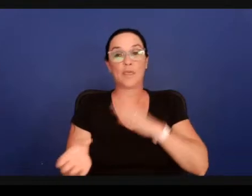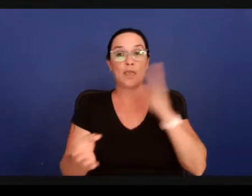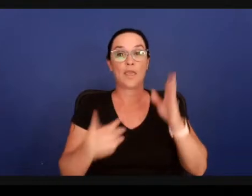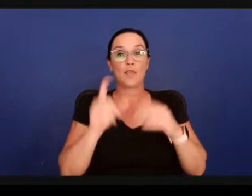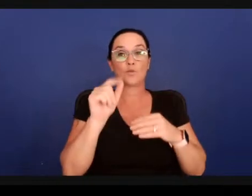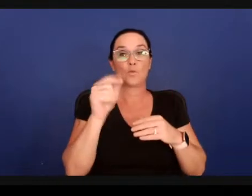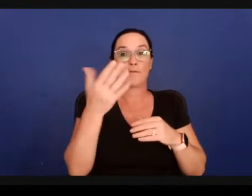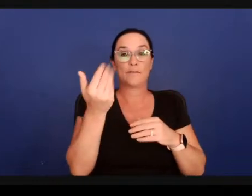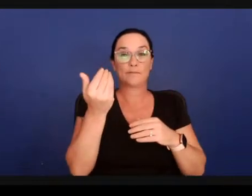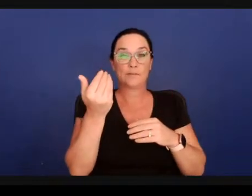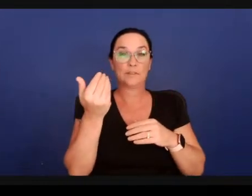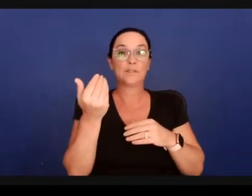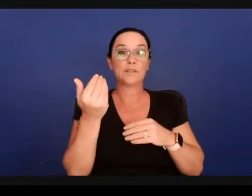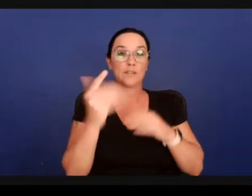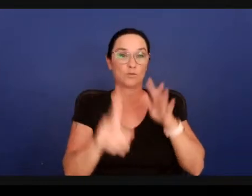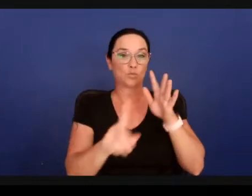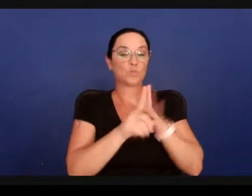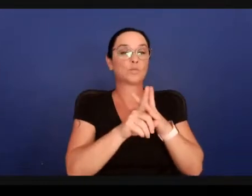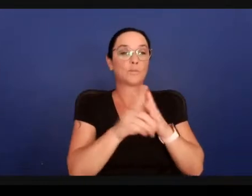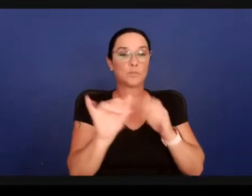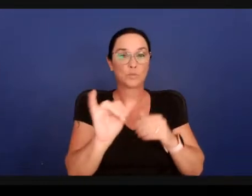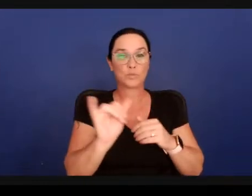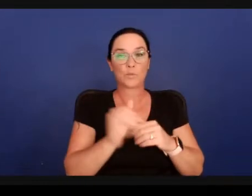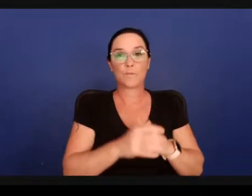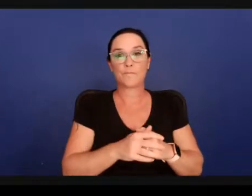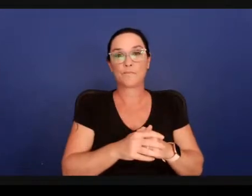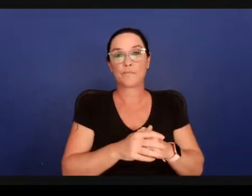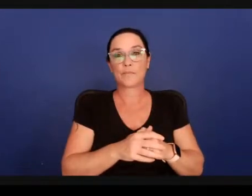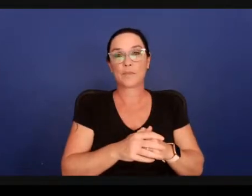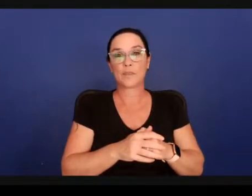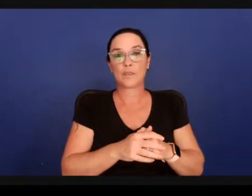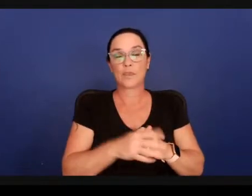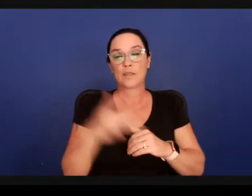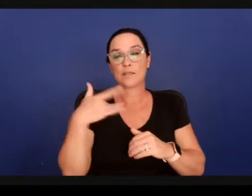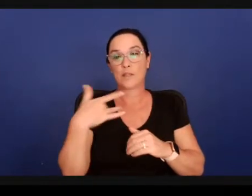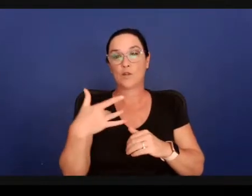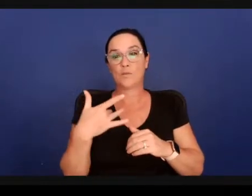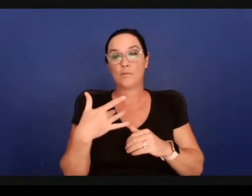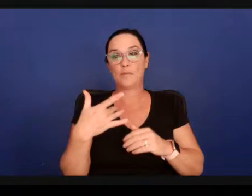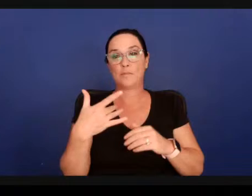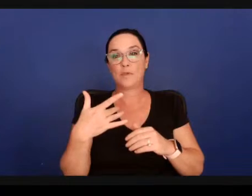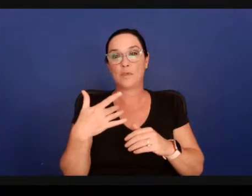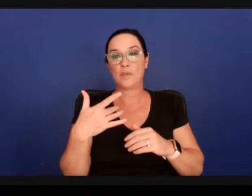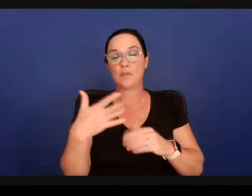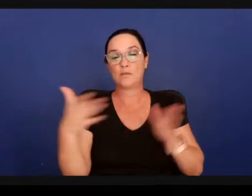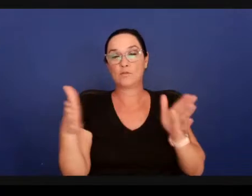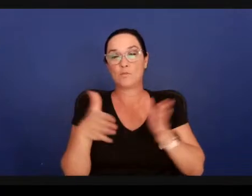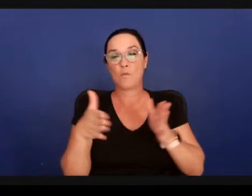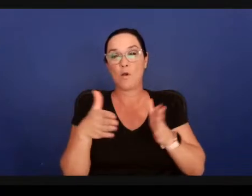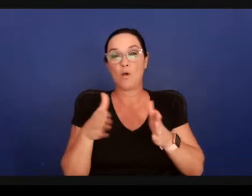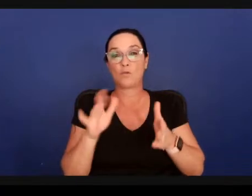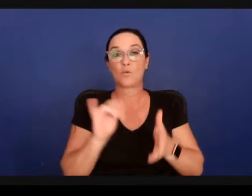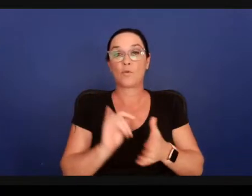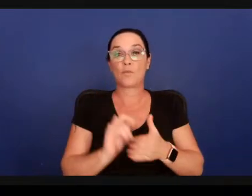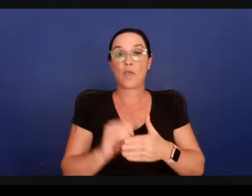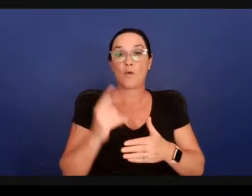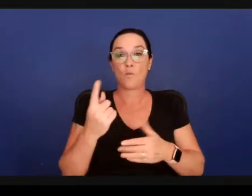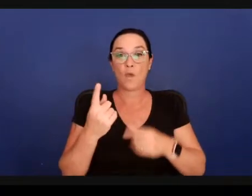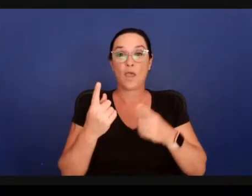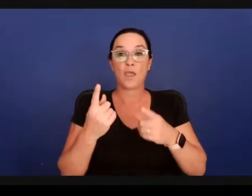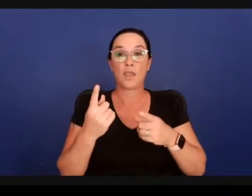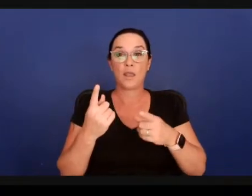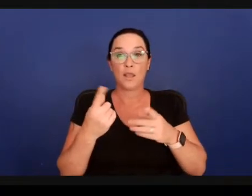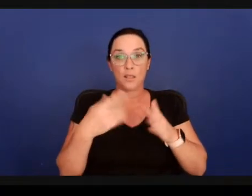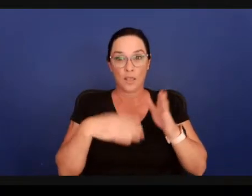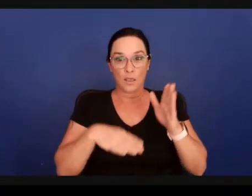way over here. That's how they usually look. They're usually smaller. So in that context, this one is extended and